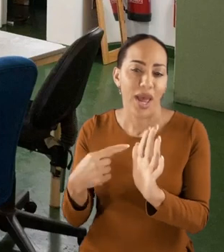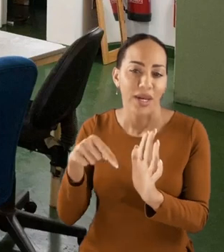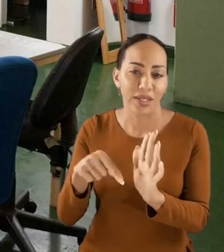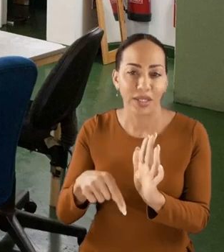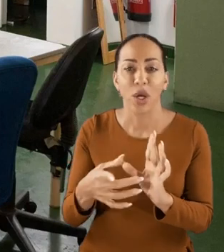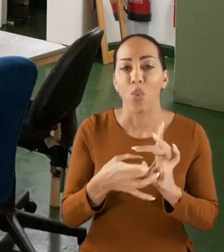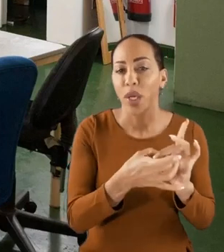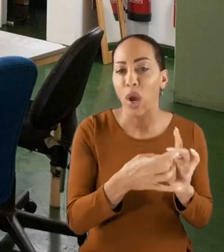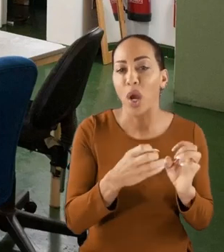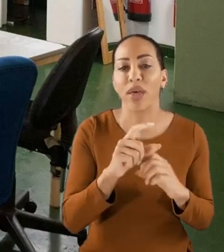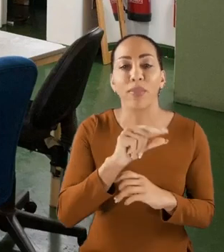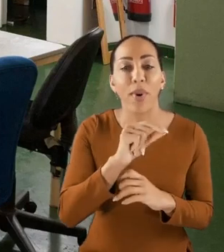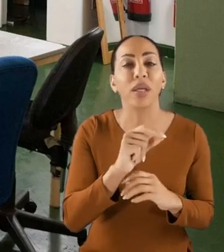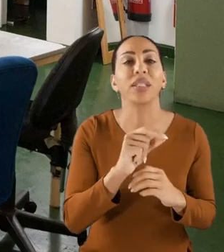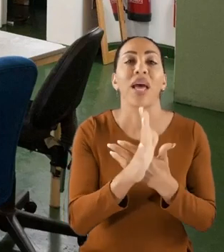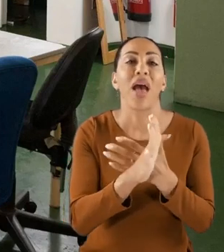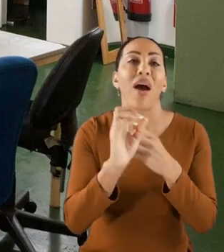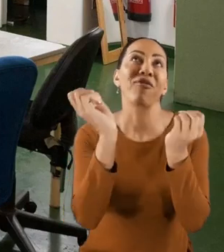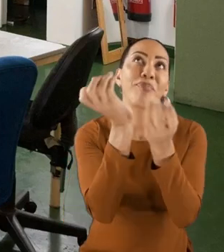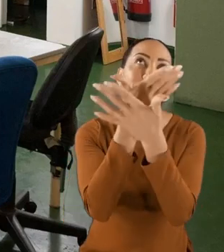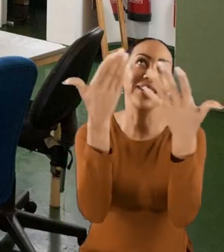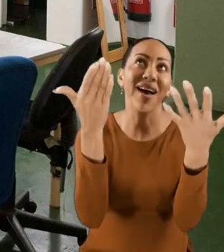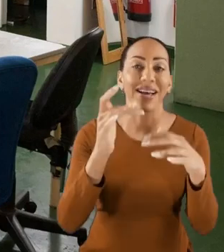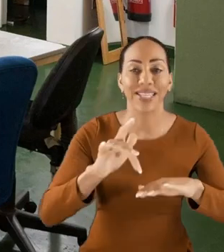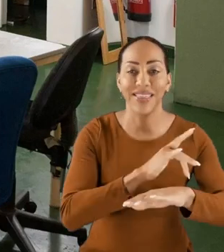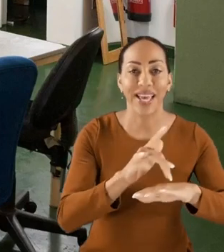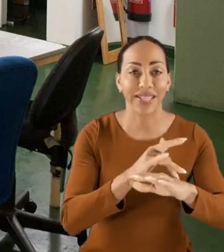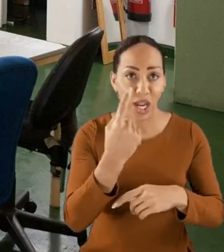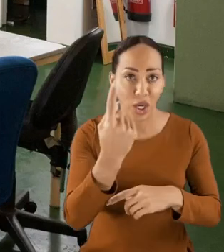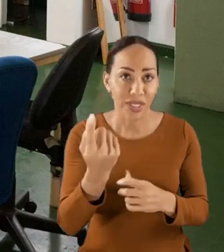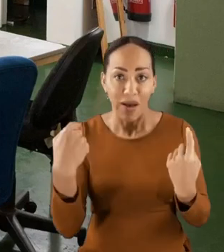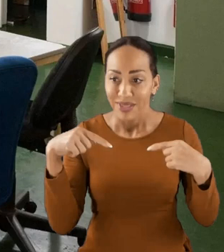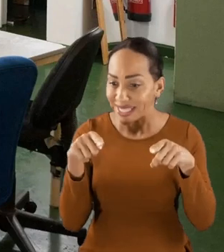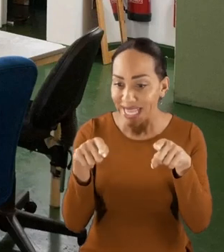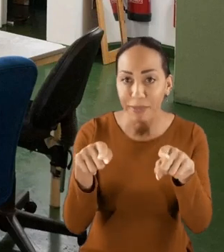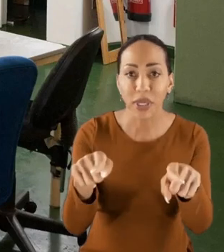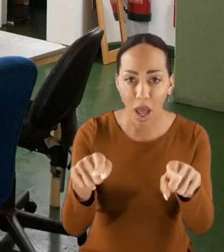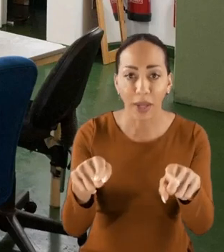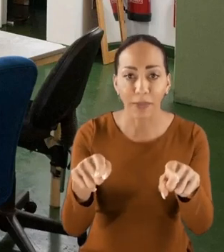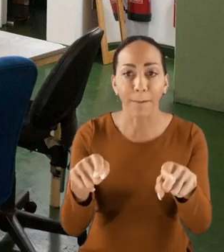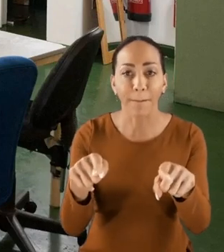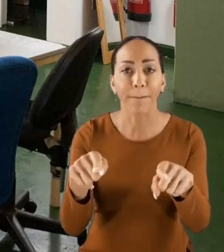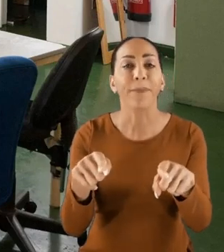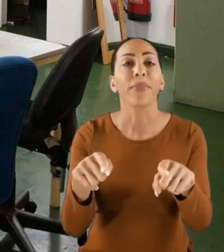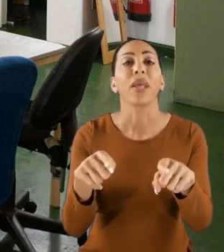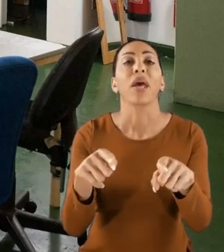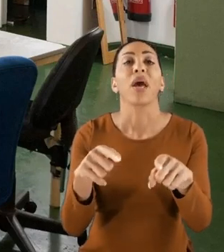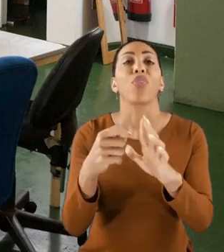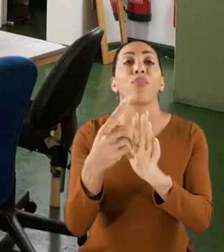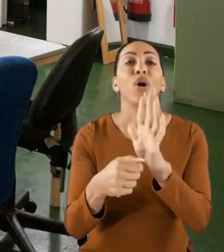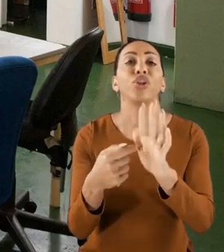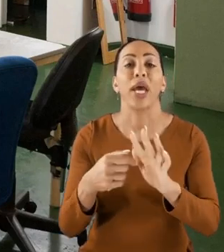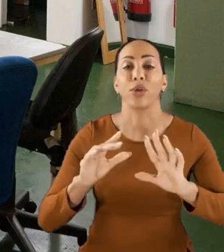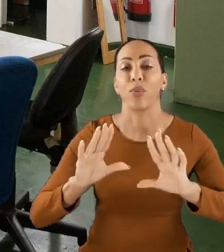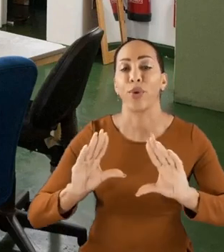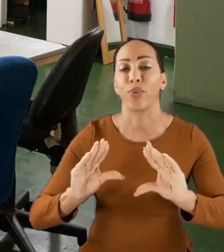and we can work with Birds of Paradise Theatre and yourselves at the same time. I think the important thing is we will get towards the end of the project